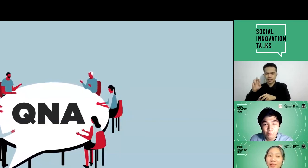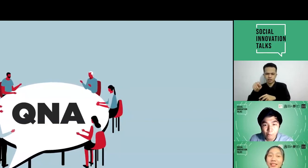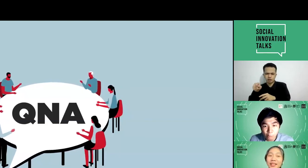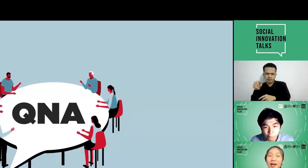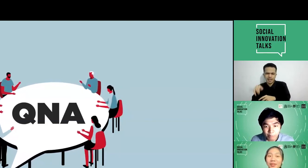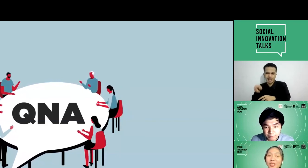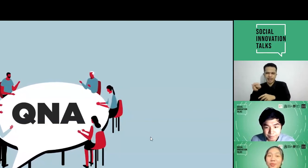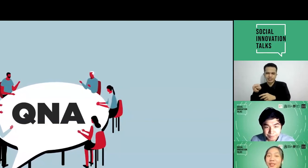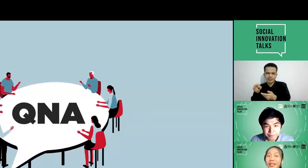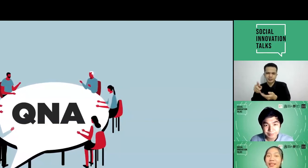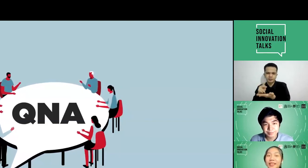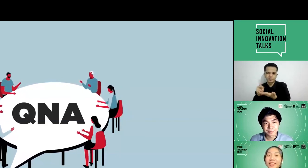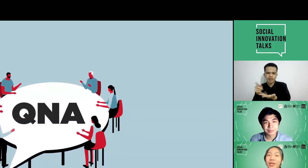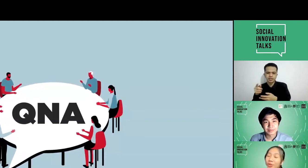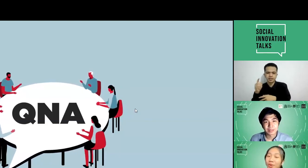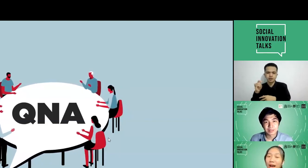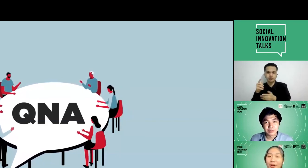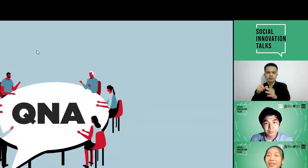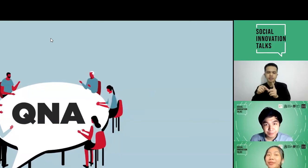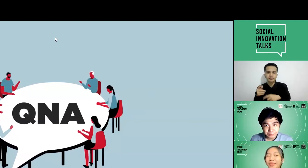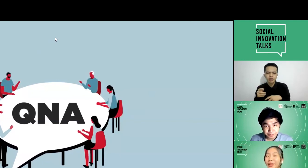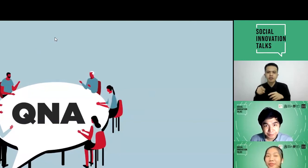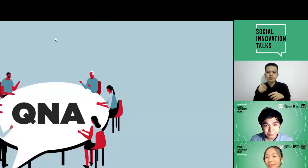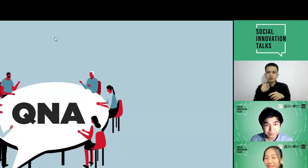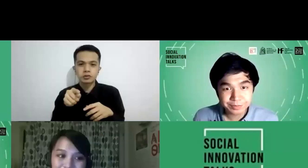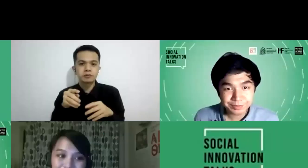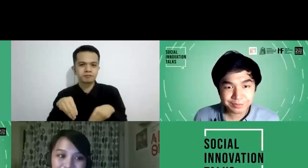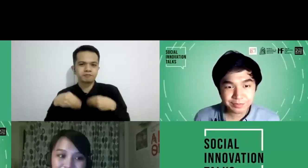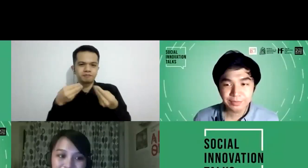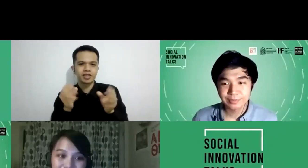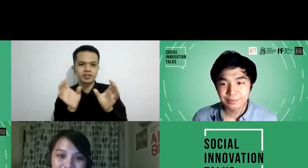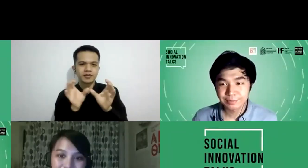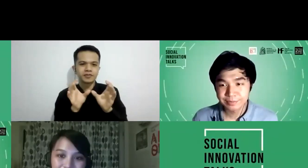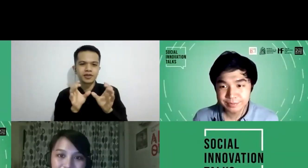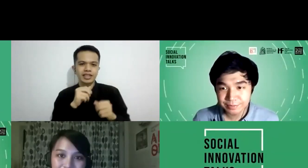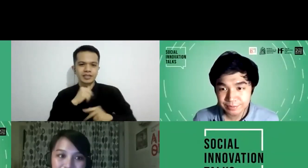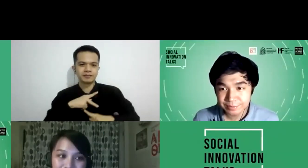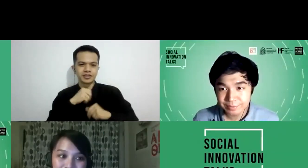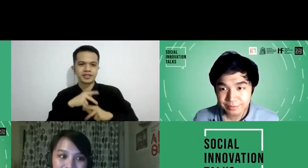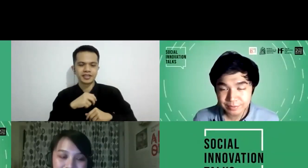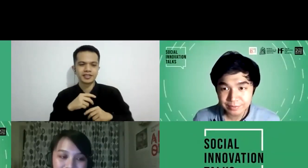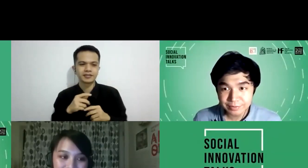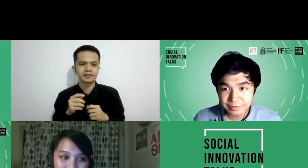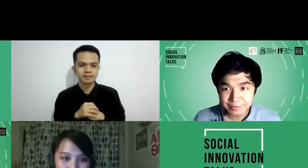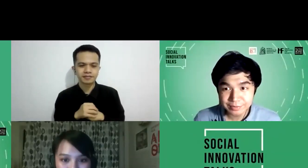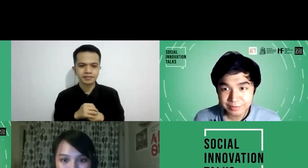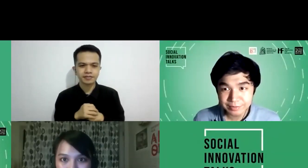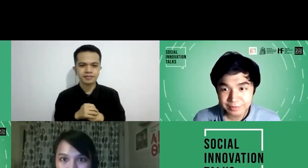So please allow us to present you our certificate of appreciation, Sir Gideon.